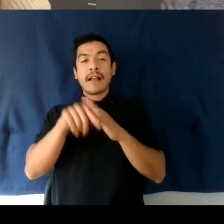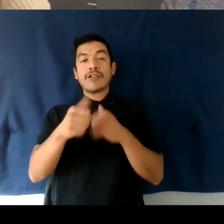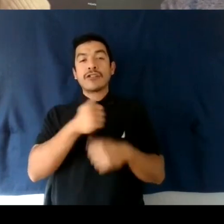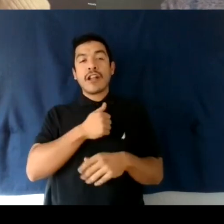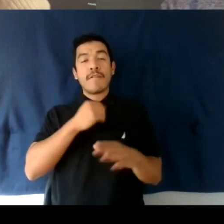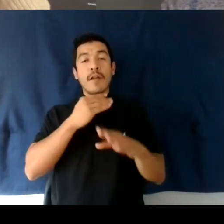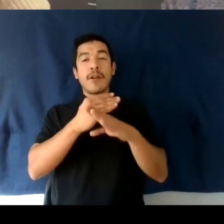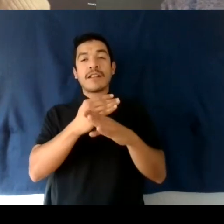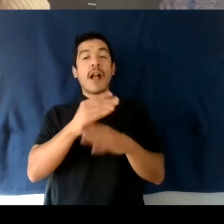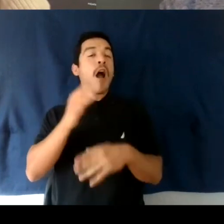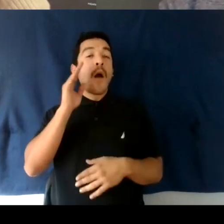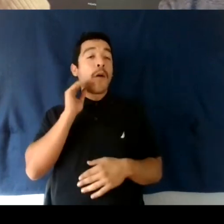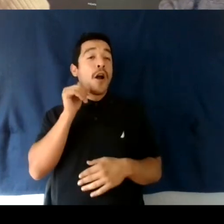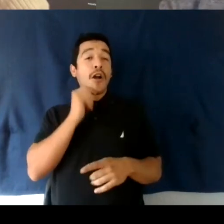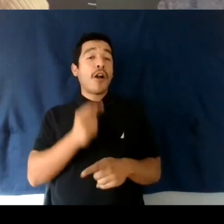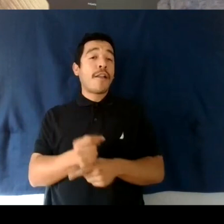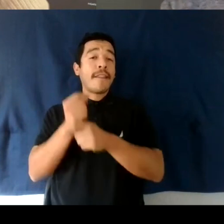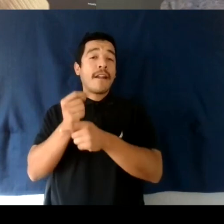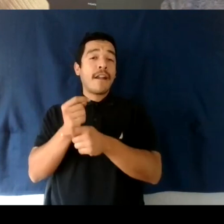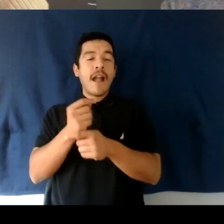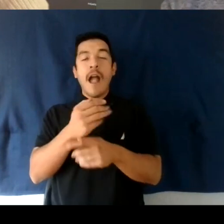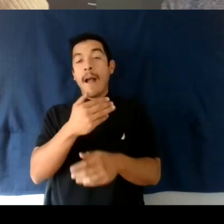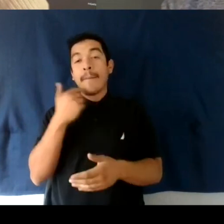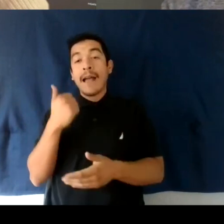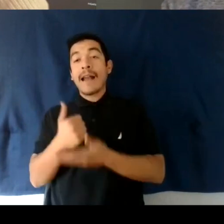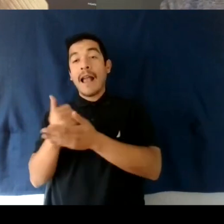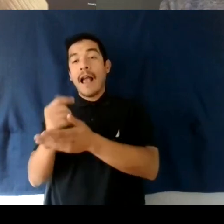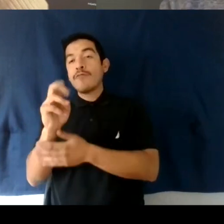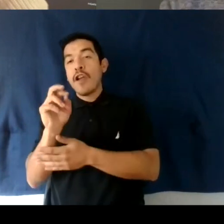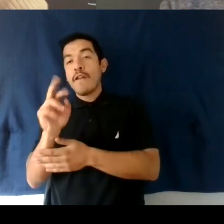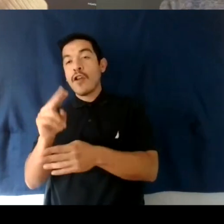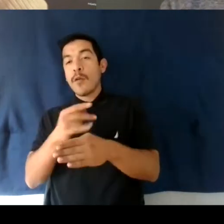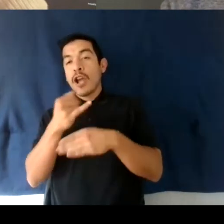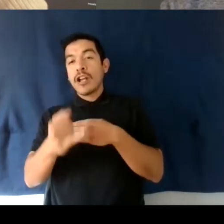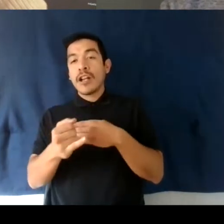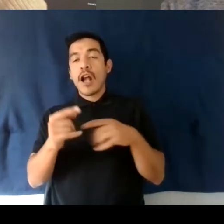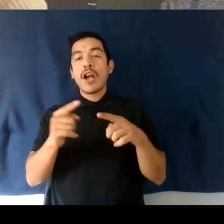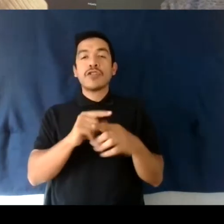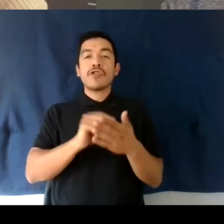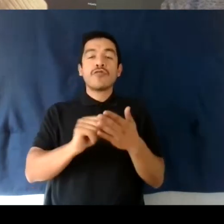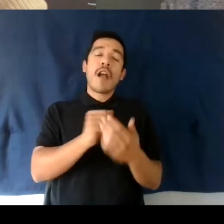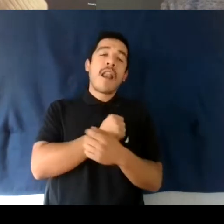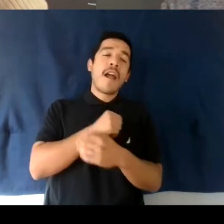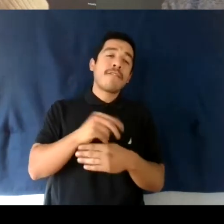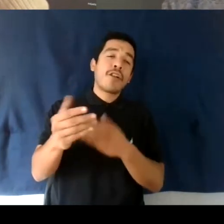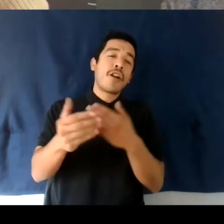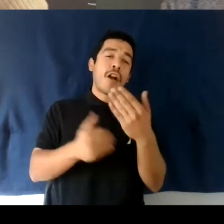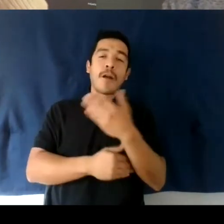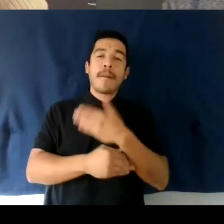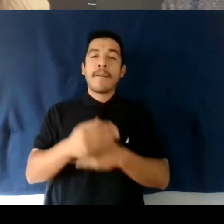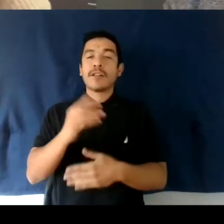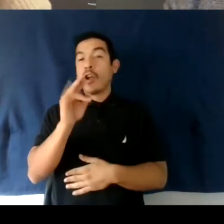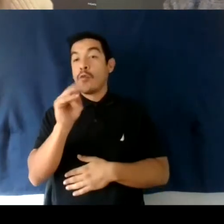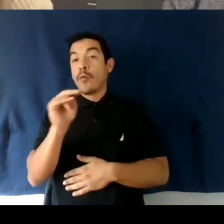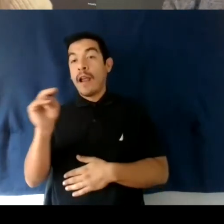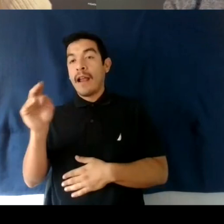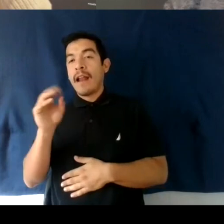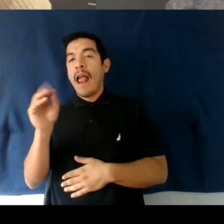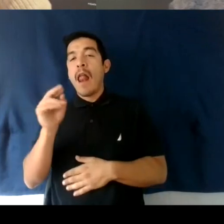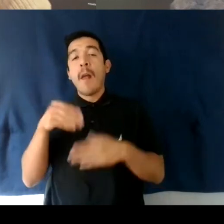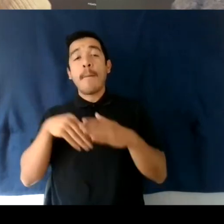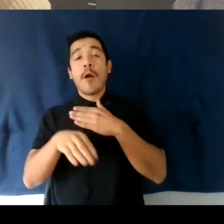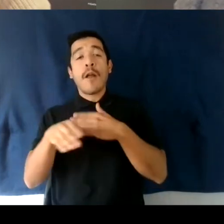Brown Girl Therapy, BetterHelp, the Trevor Project, To Write Love on Her Arms, RAIN, and the Born This Way Foundation. Those are just a